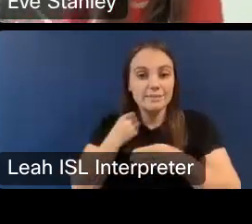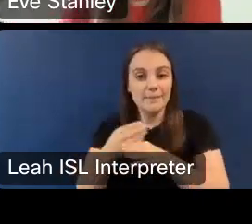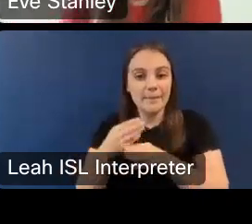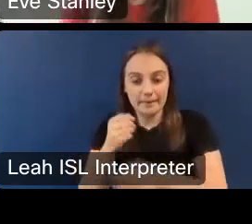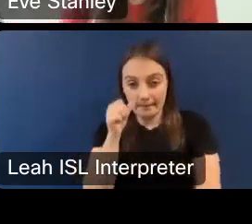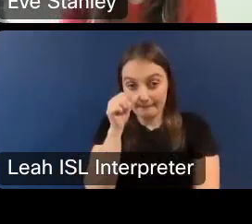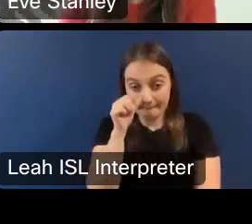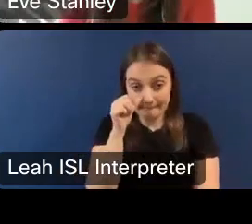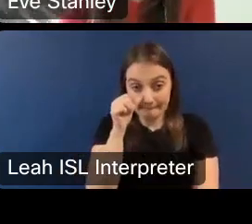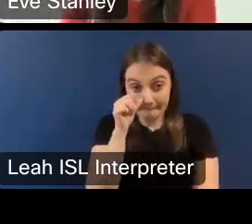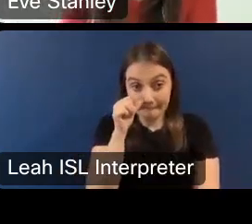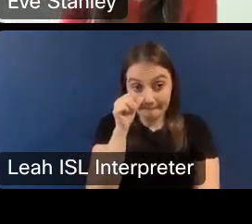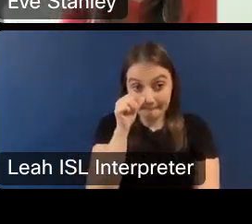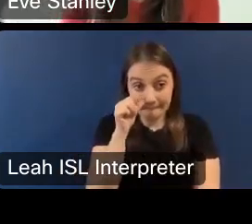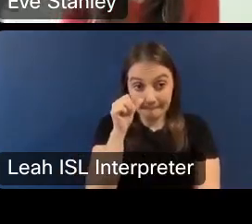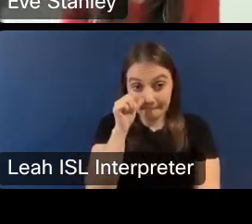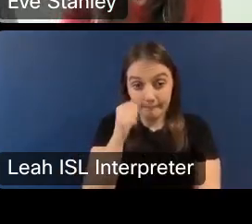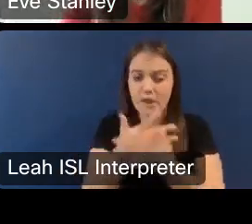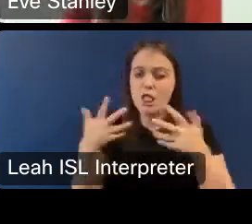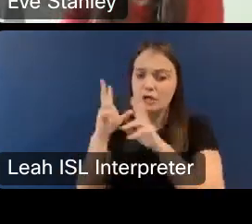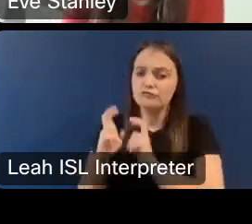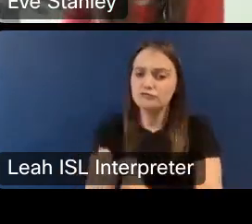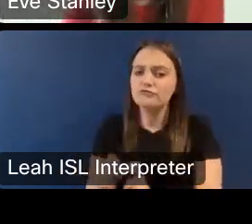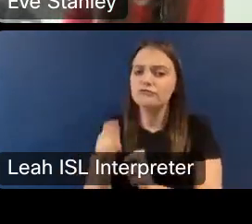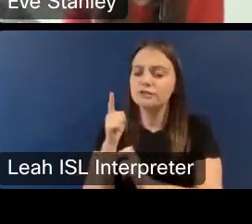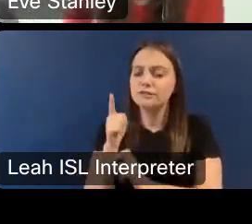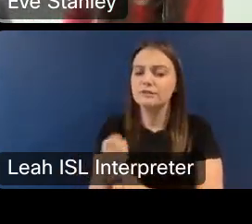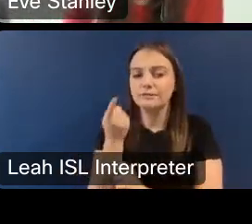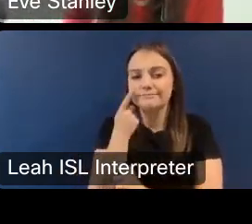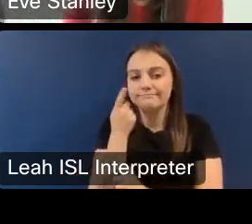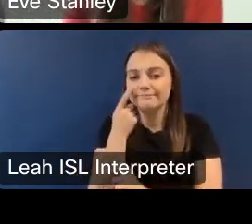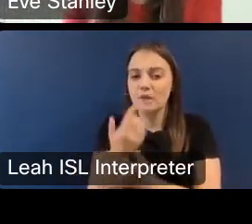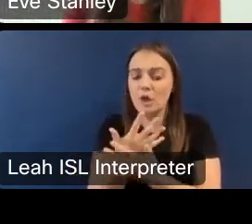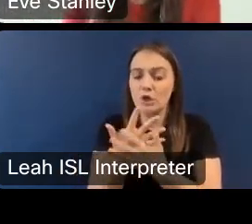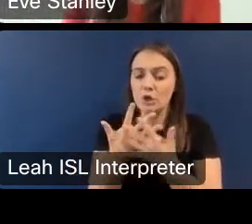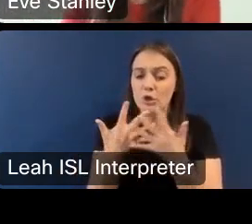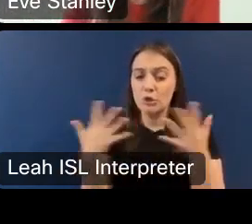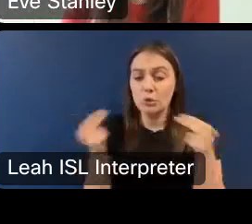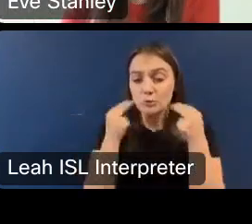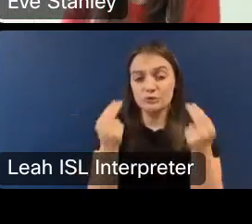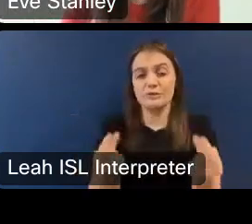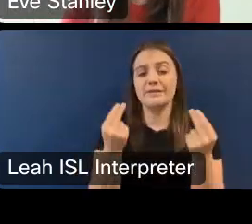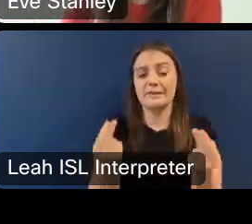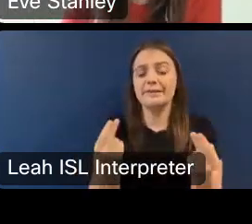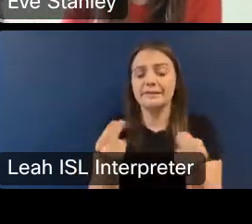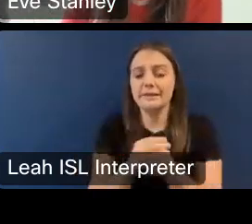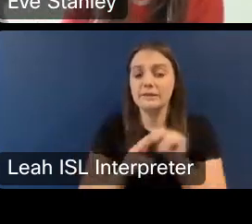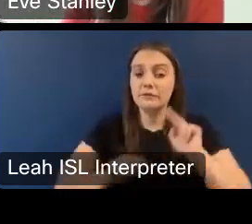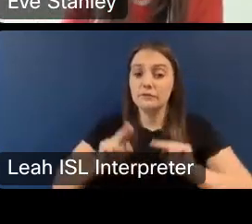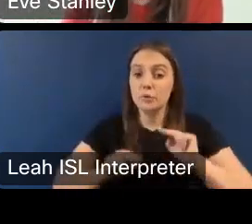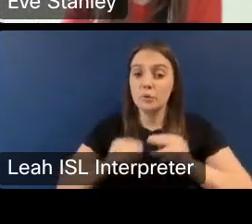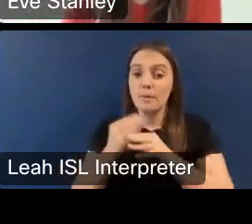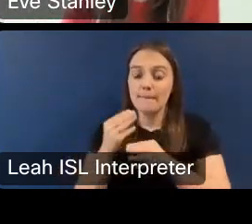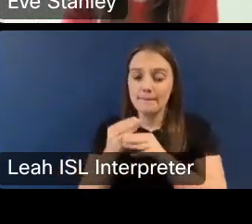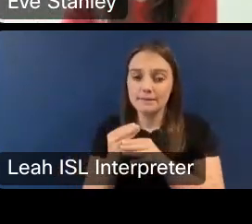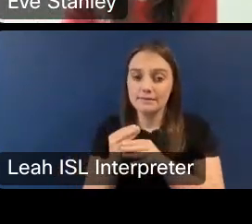research by Hannon et al., they found that there was a massive unmet need from new mothers or who